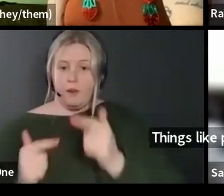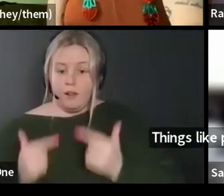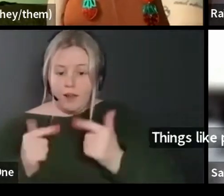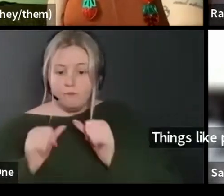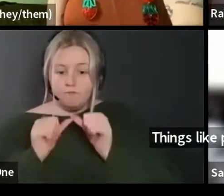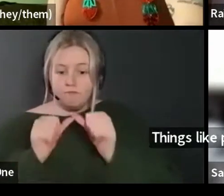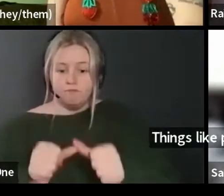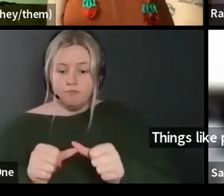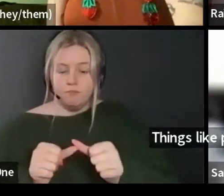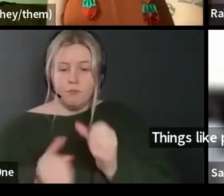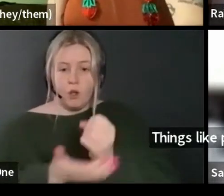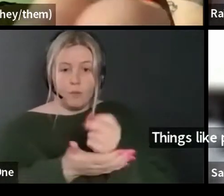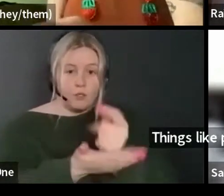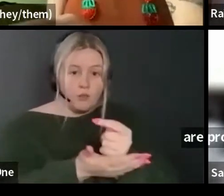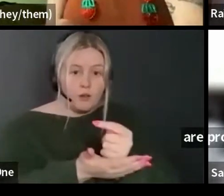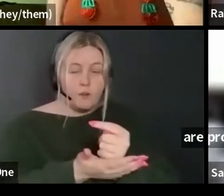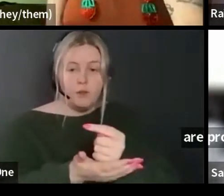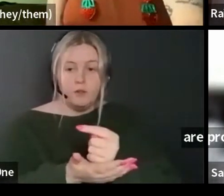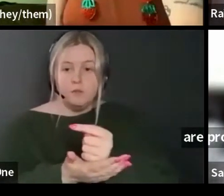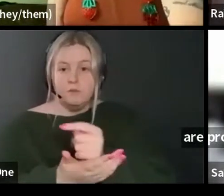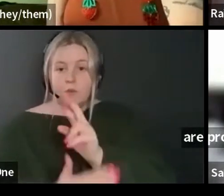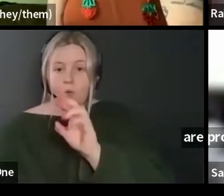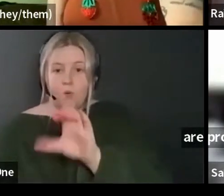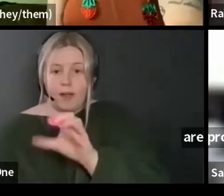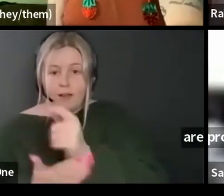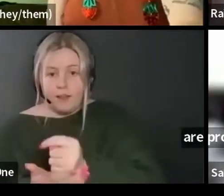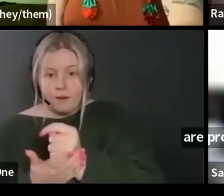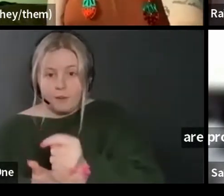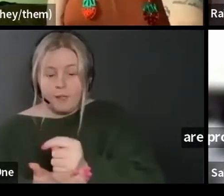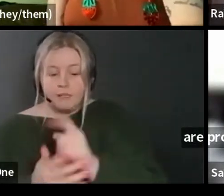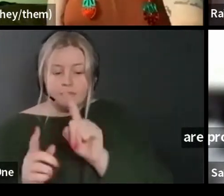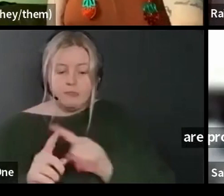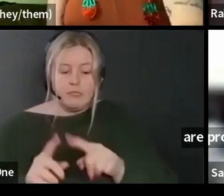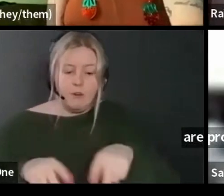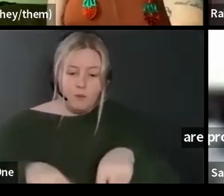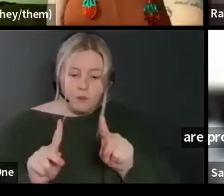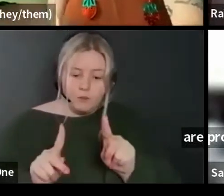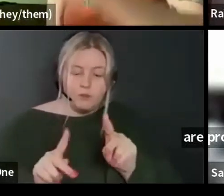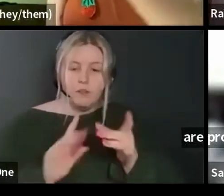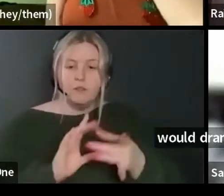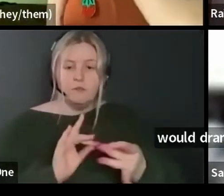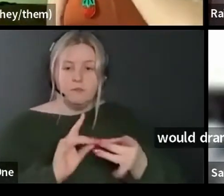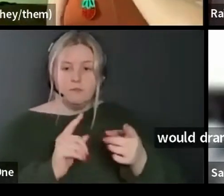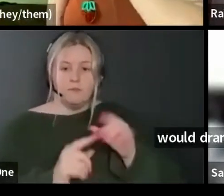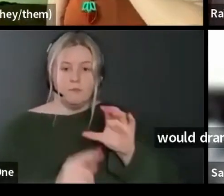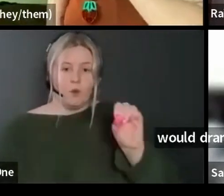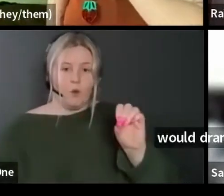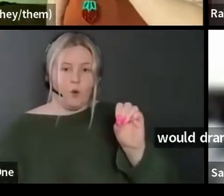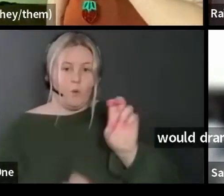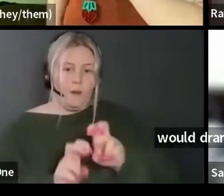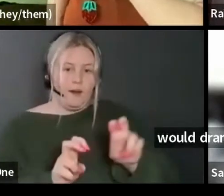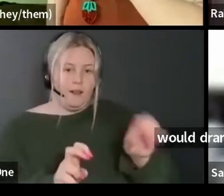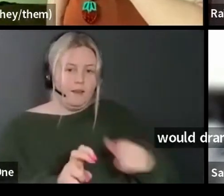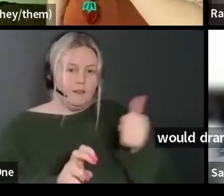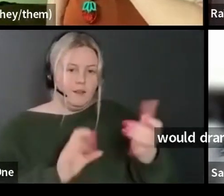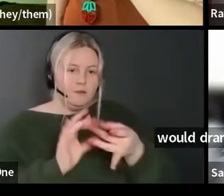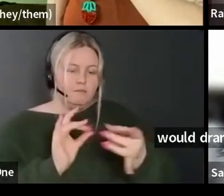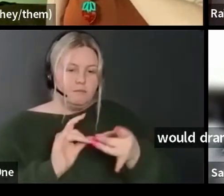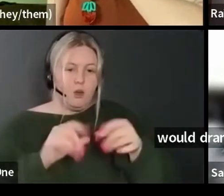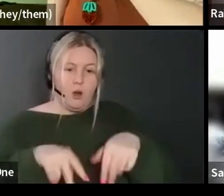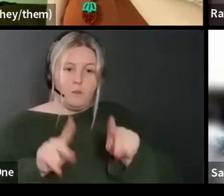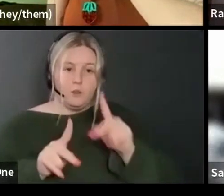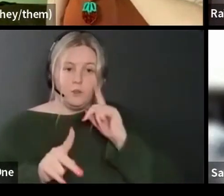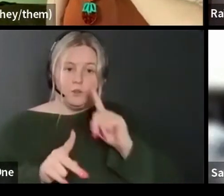Occupational therapy, recreational therapy opportunities, and this was sort of mentioned by my fellow co-panelists earlier, opportunities